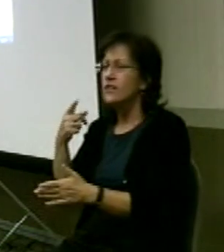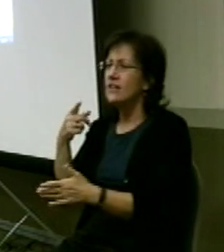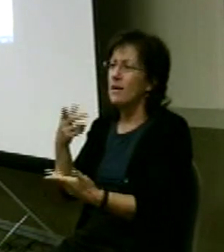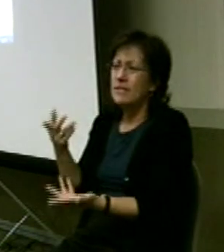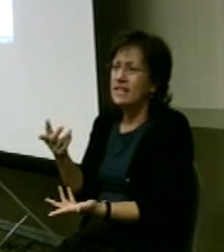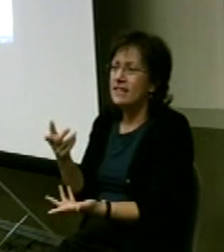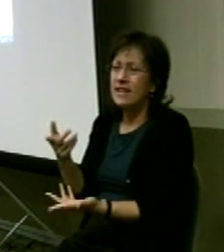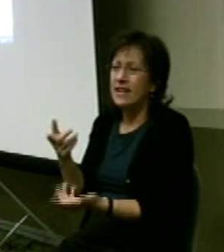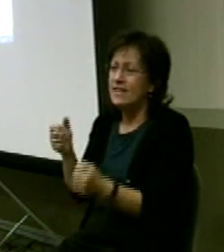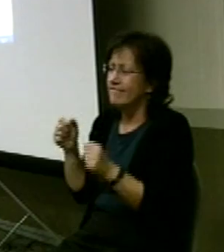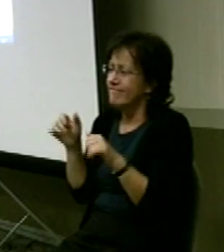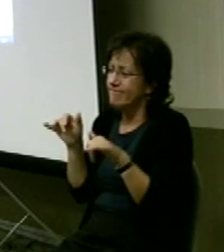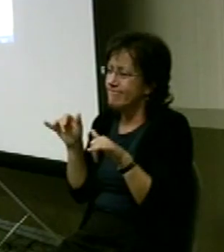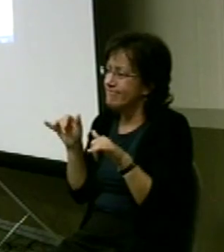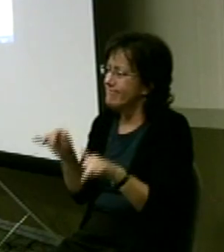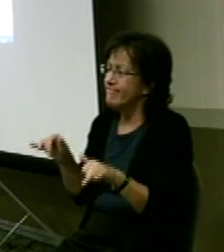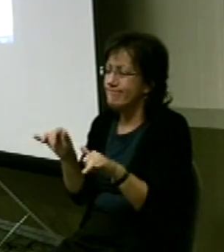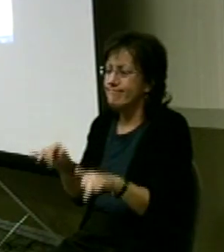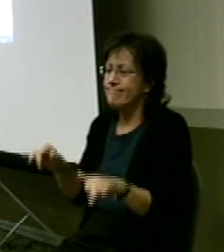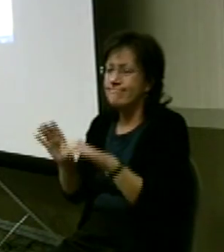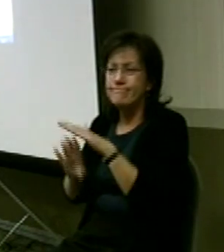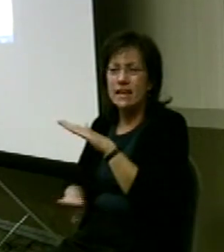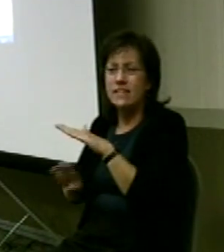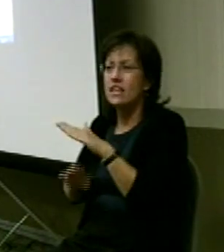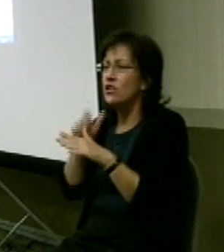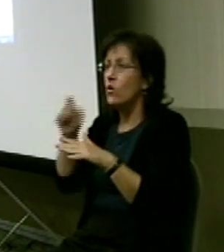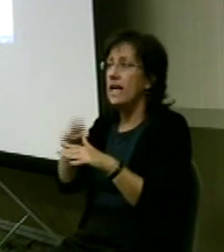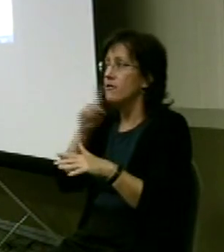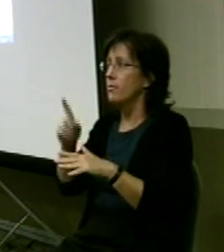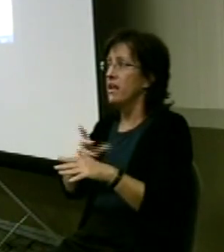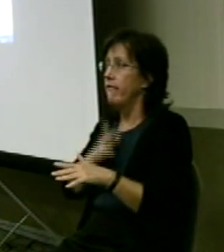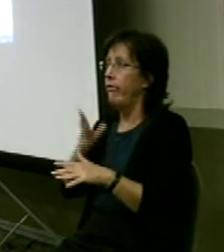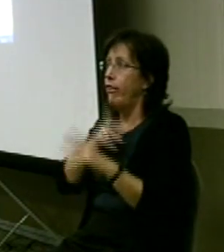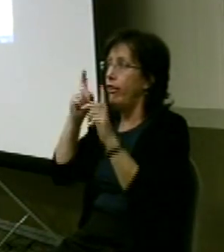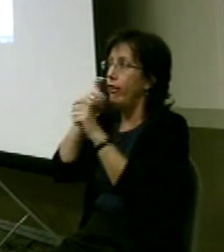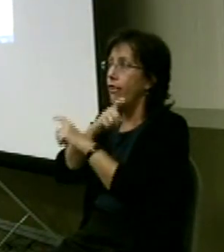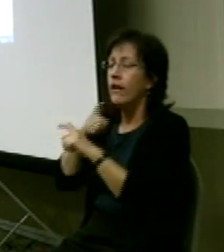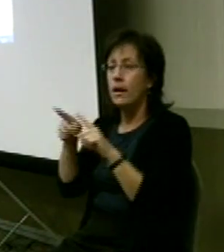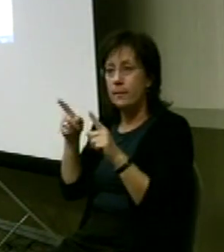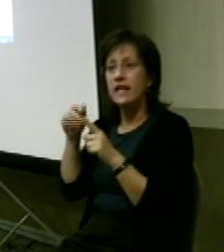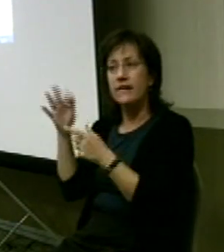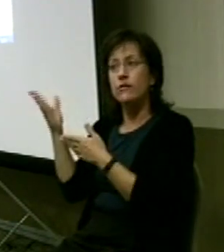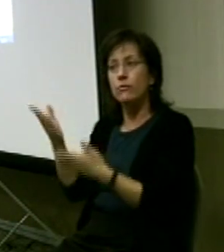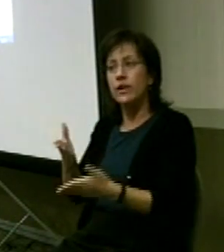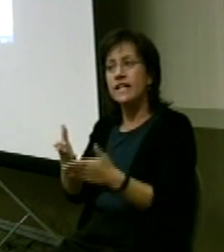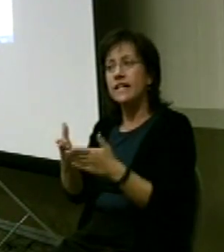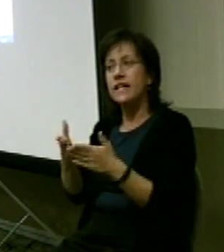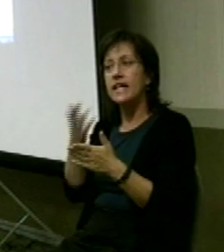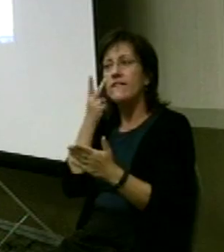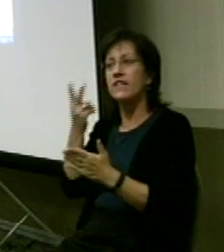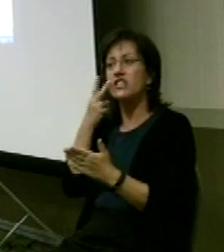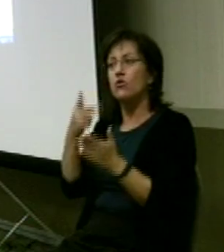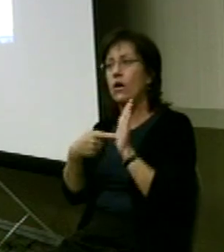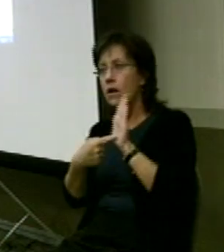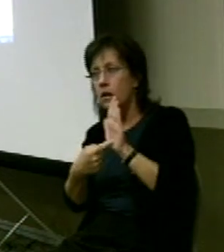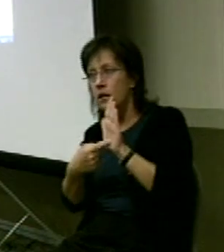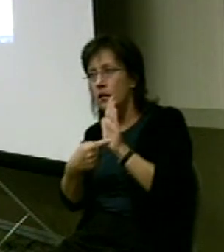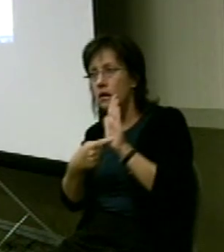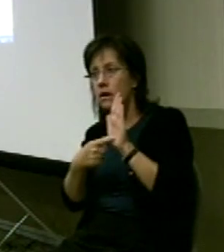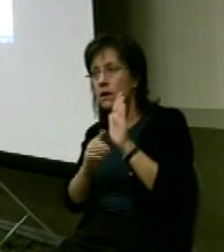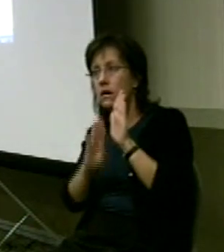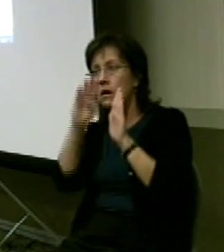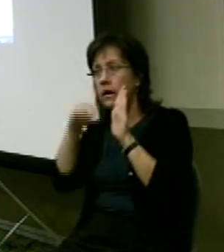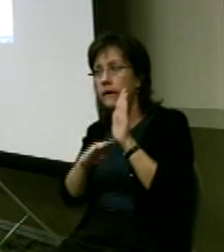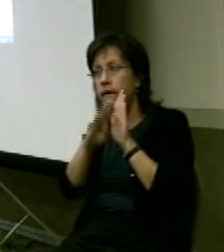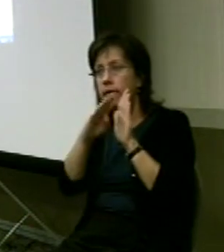have to get really fancy with this. You can get pretty simple data, but if you bring it in a visual form, it's